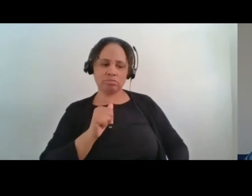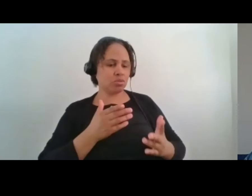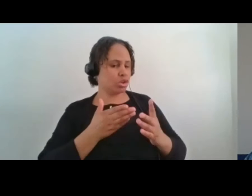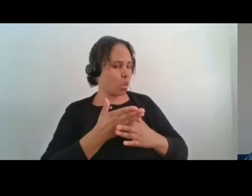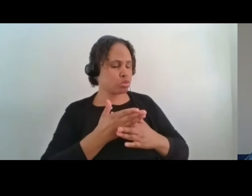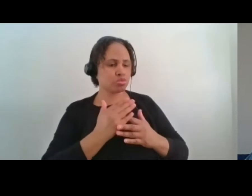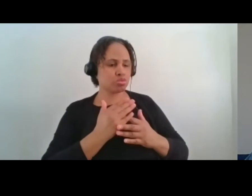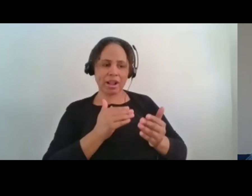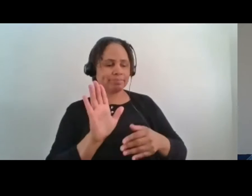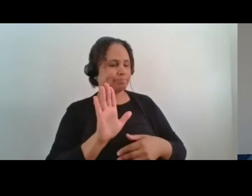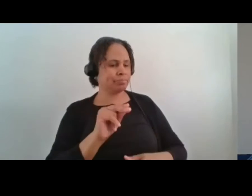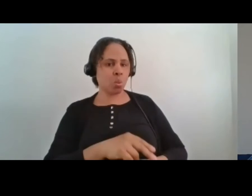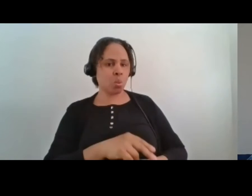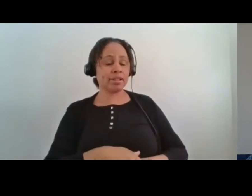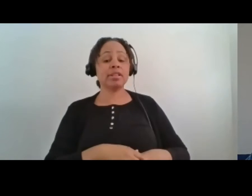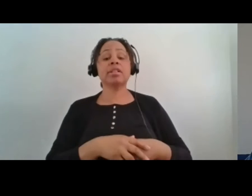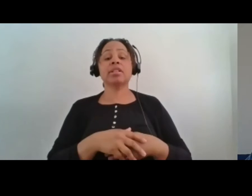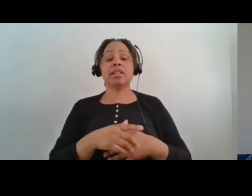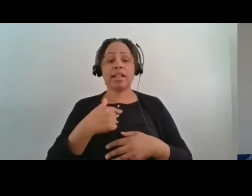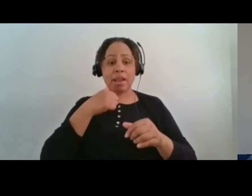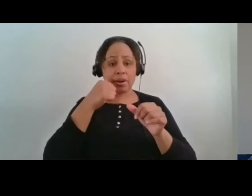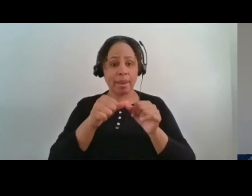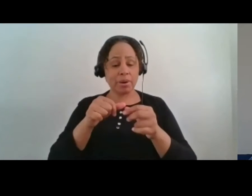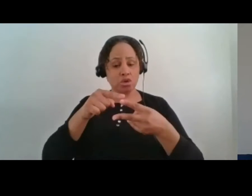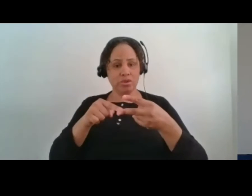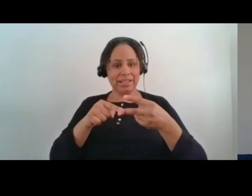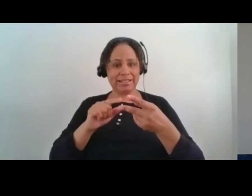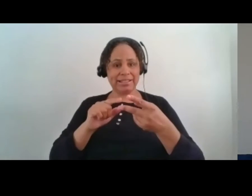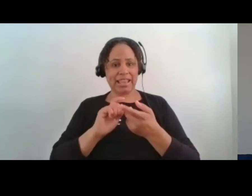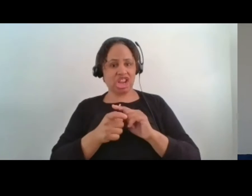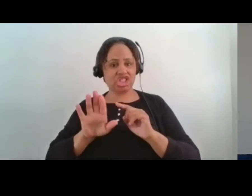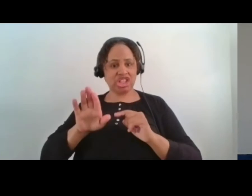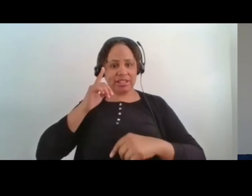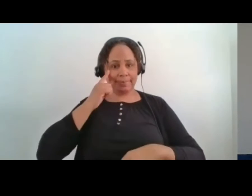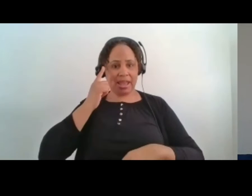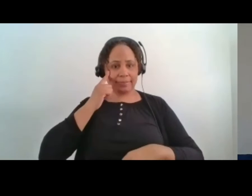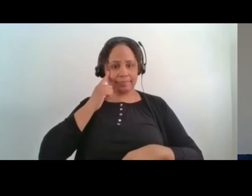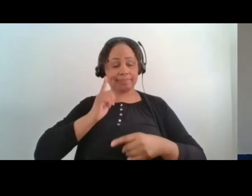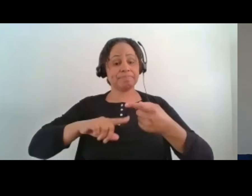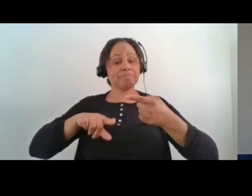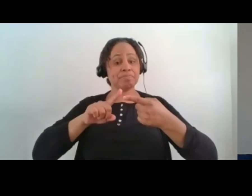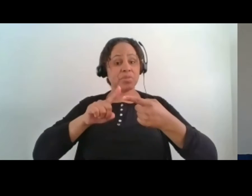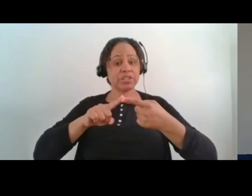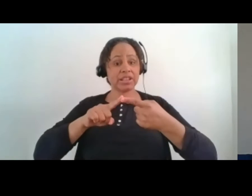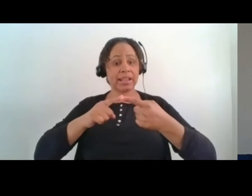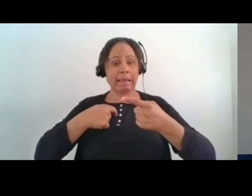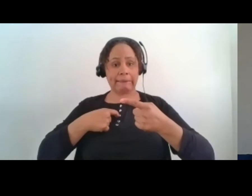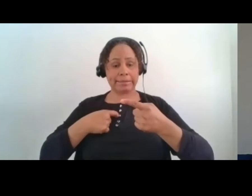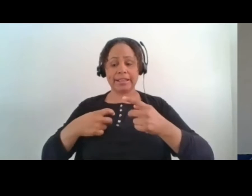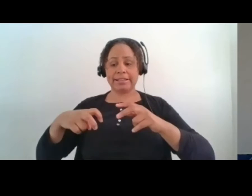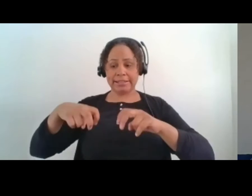I remember there were two things that changed my father's mind. The first thing was that I sat down with my dad, and I told him,